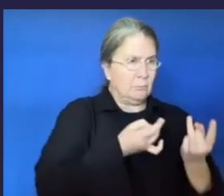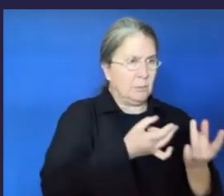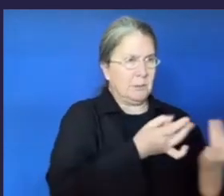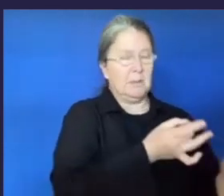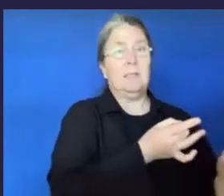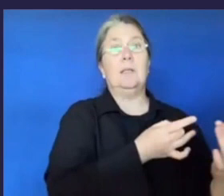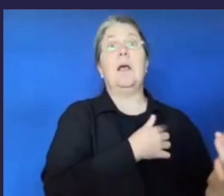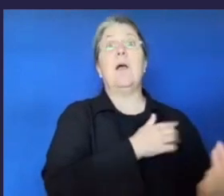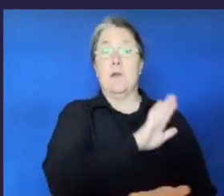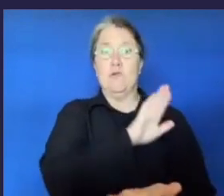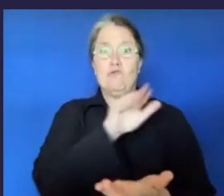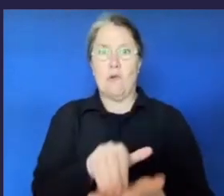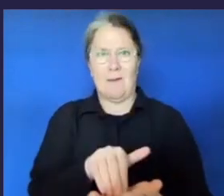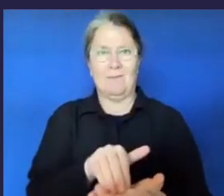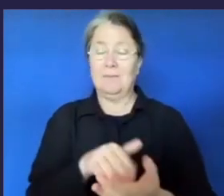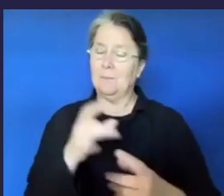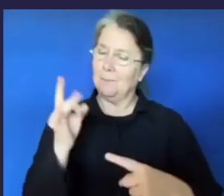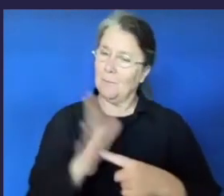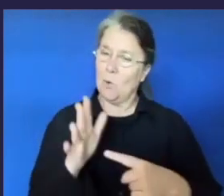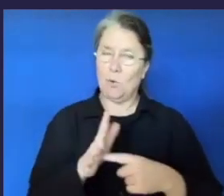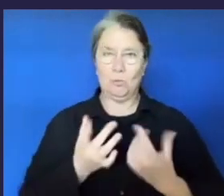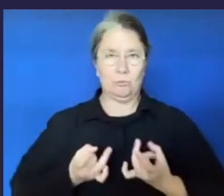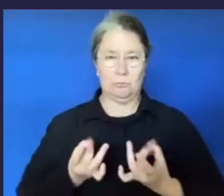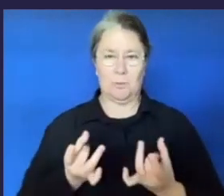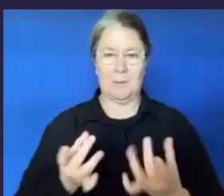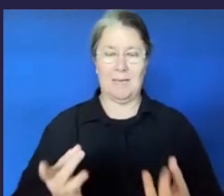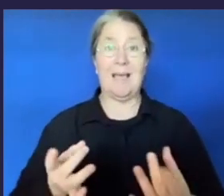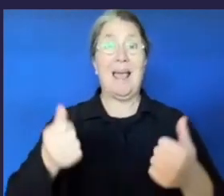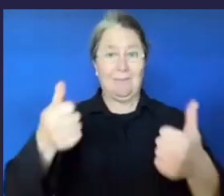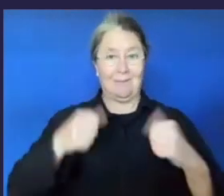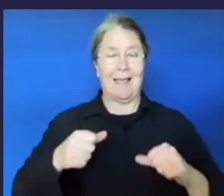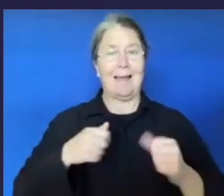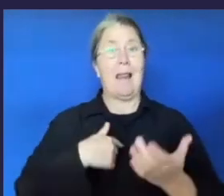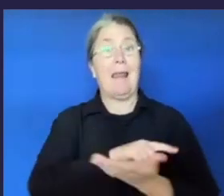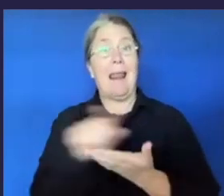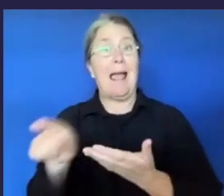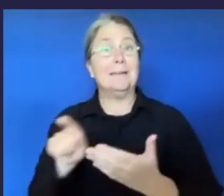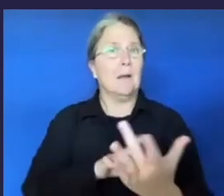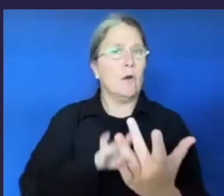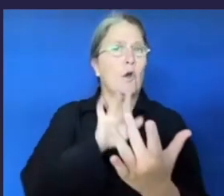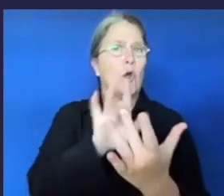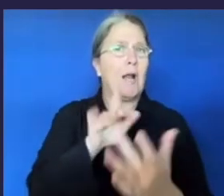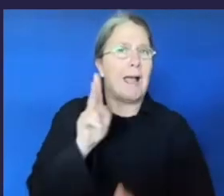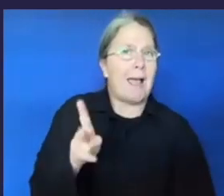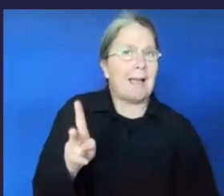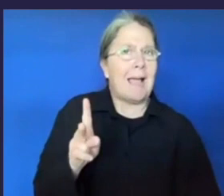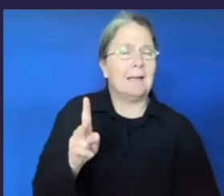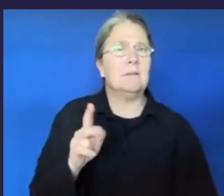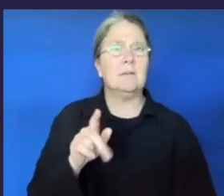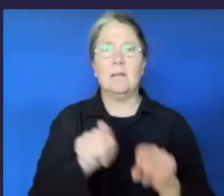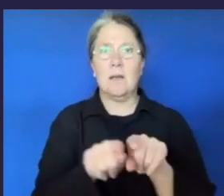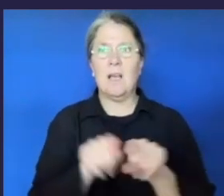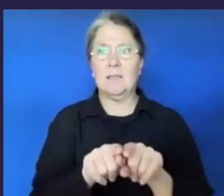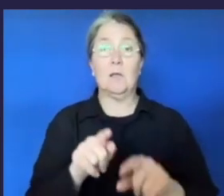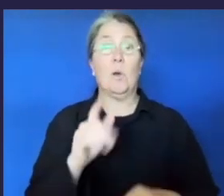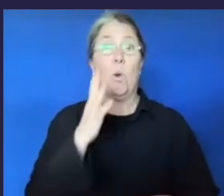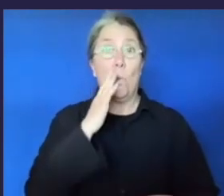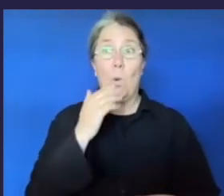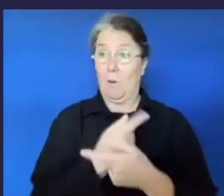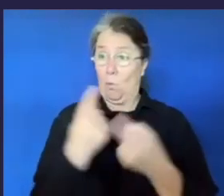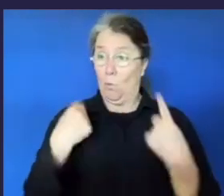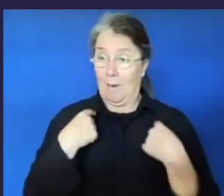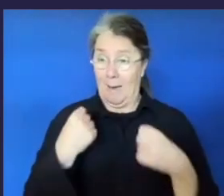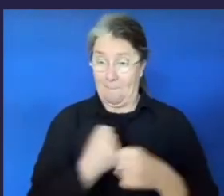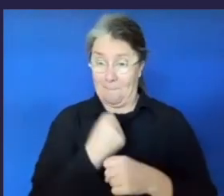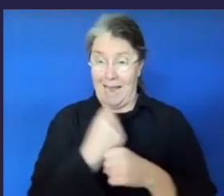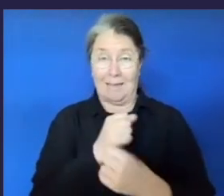But it's really important to come prepared and also do a follow-up message as well. And one of the things that we love to do now as well is once we've created a network,